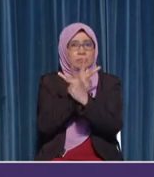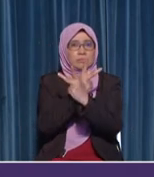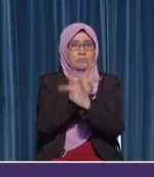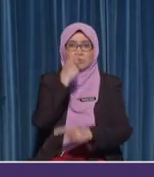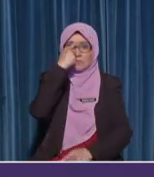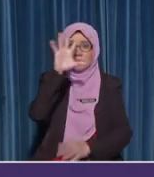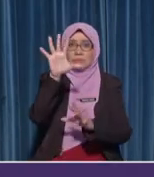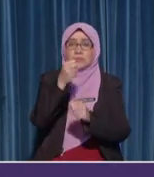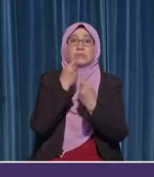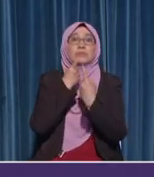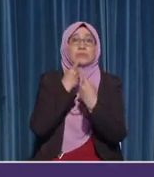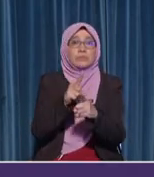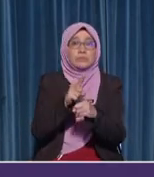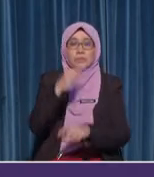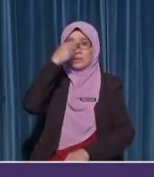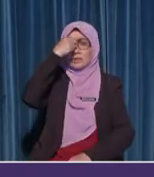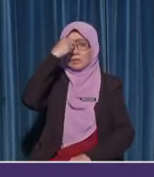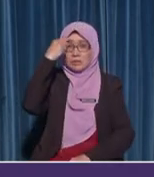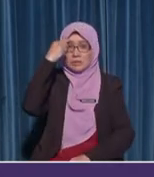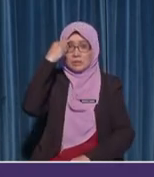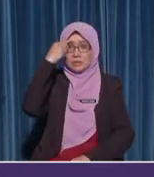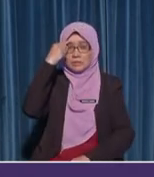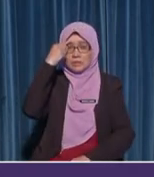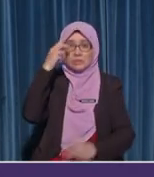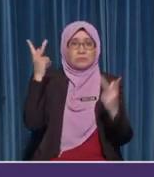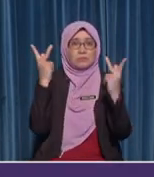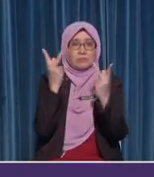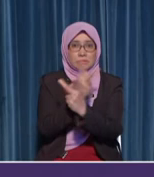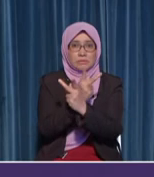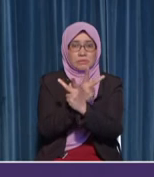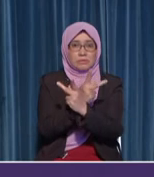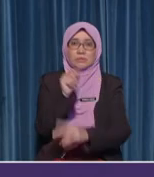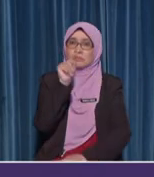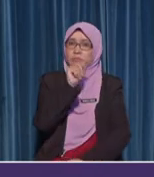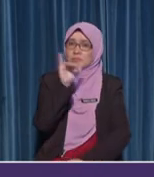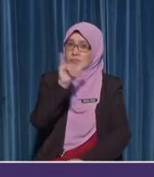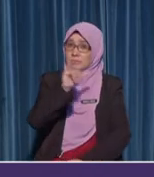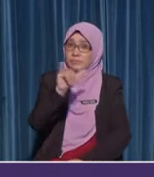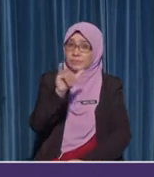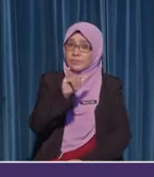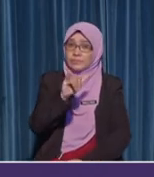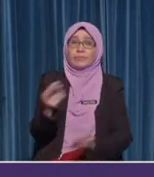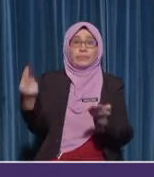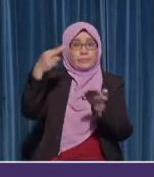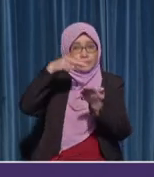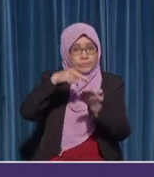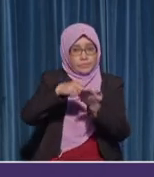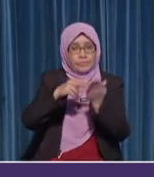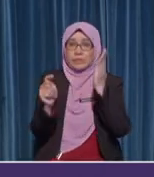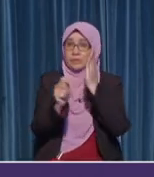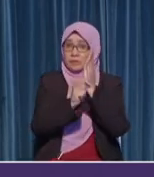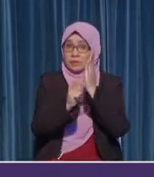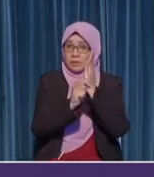answer. Because multiplication is also a repeated addition.